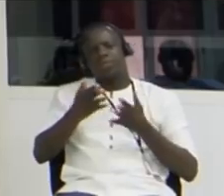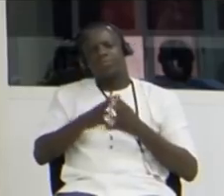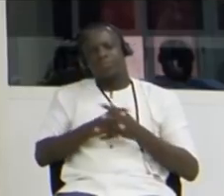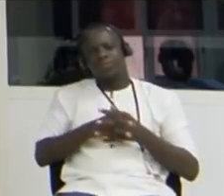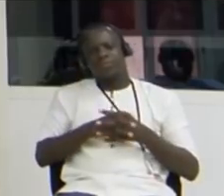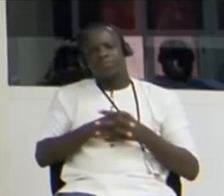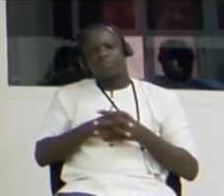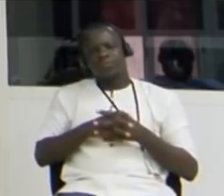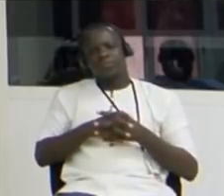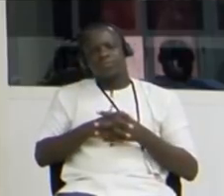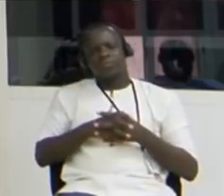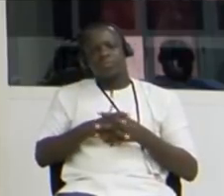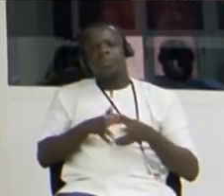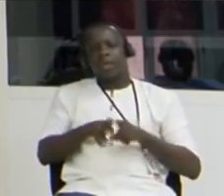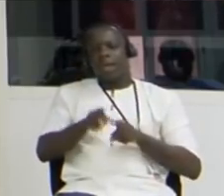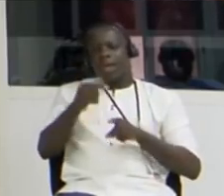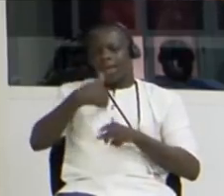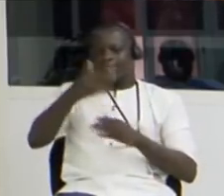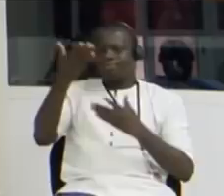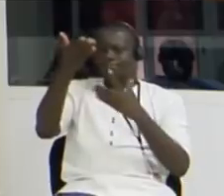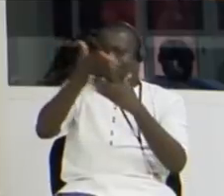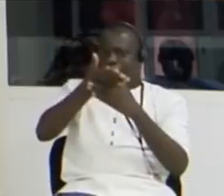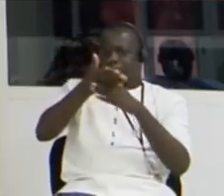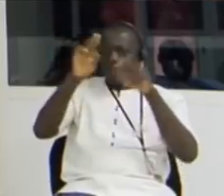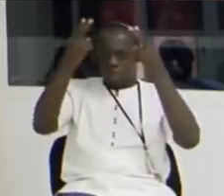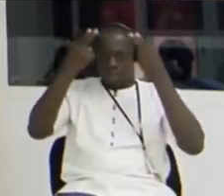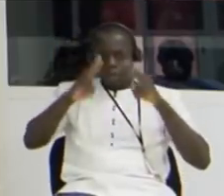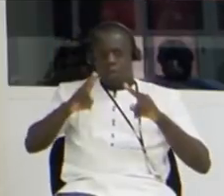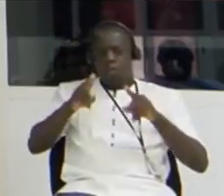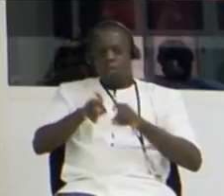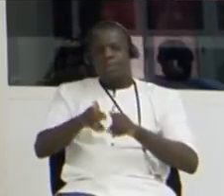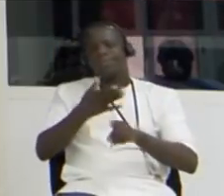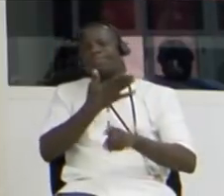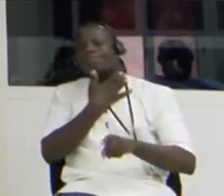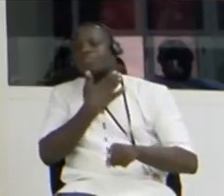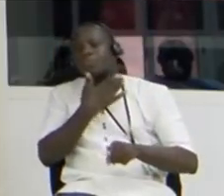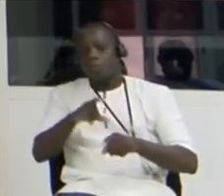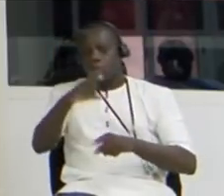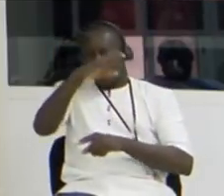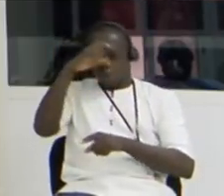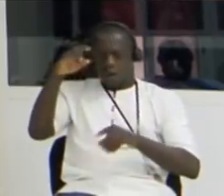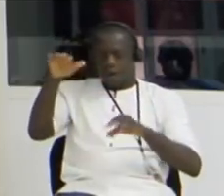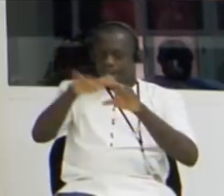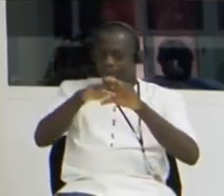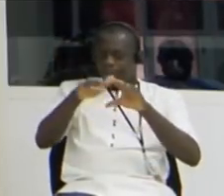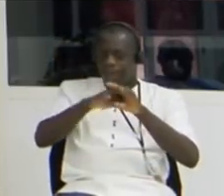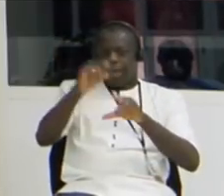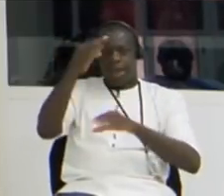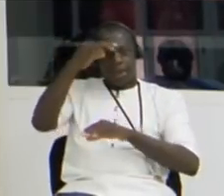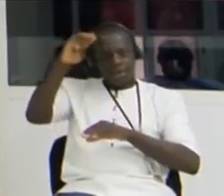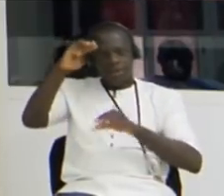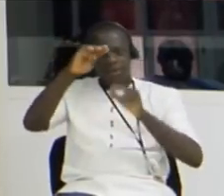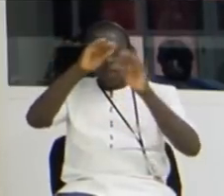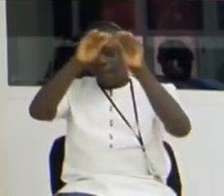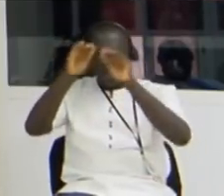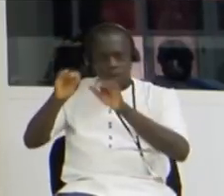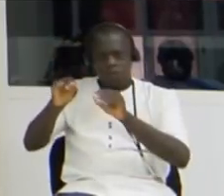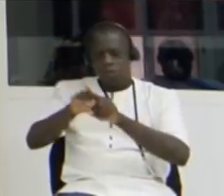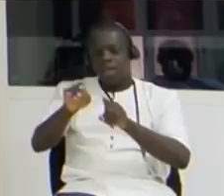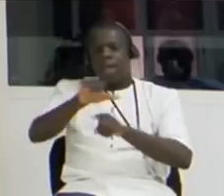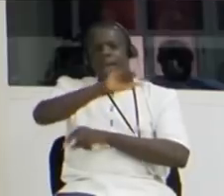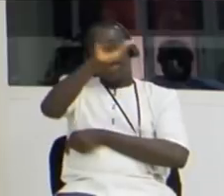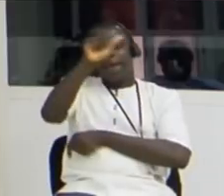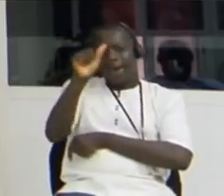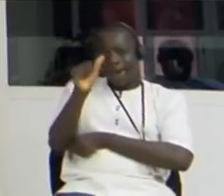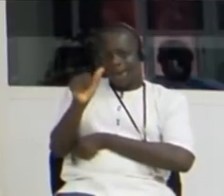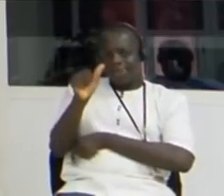these policies were accessible to perhaps staff of the Ministry of Education as well as teachers in the different regions and